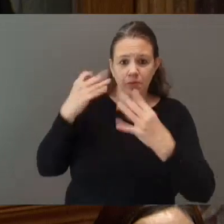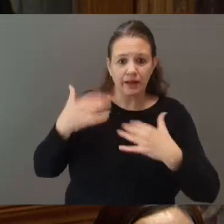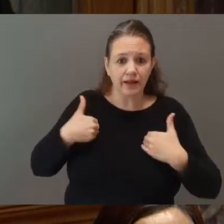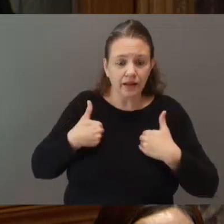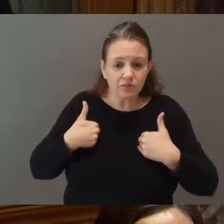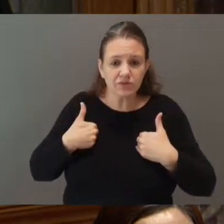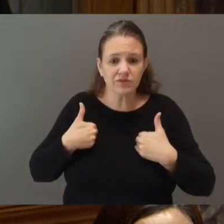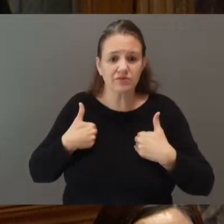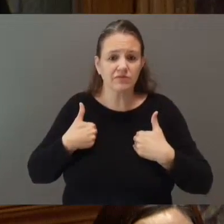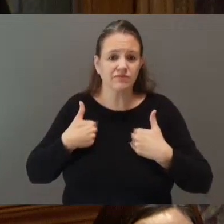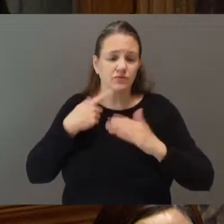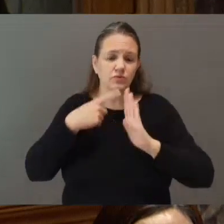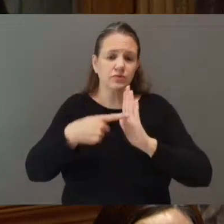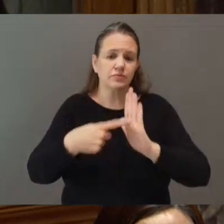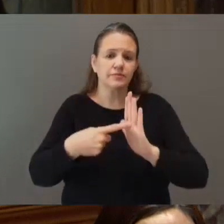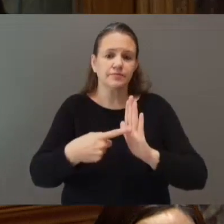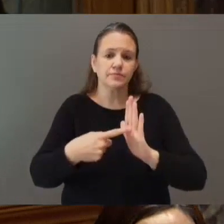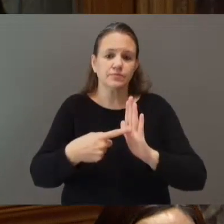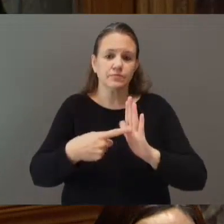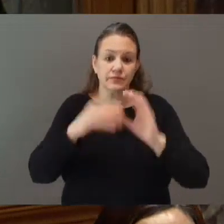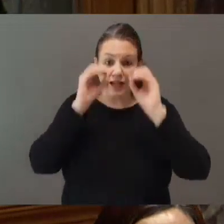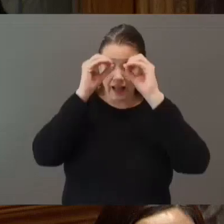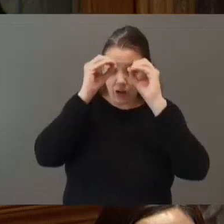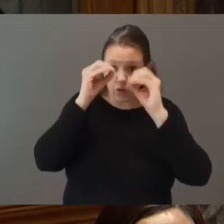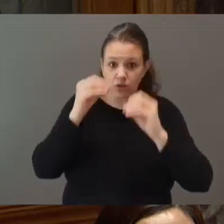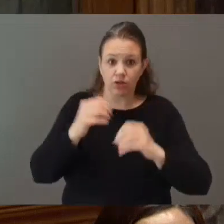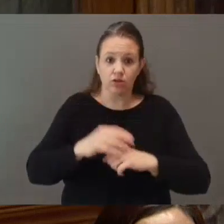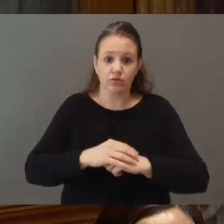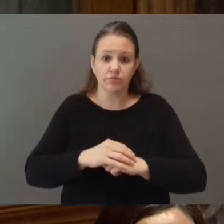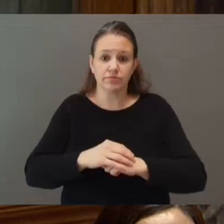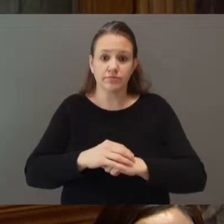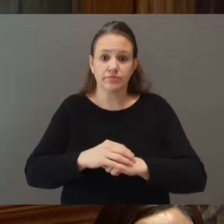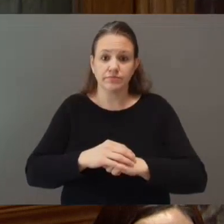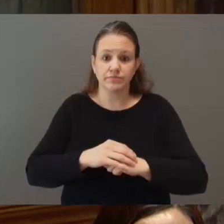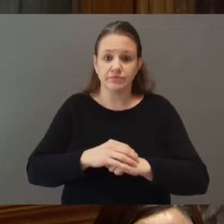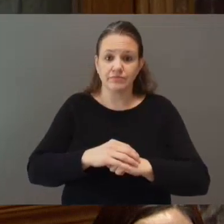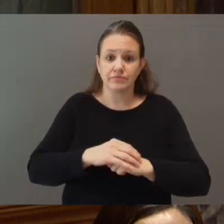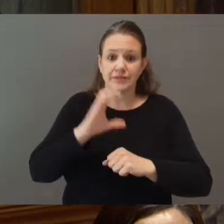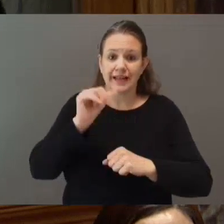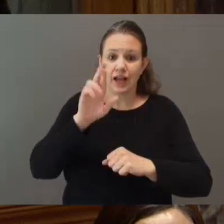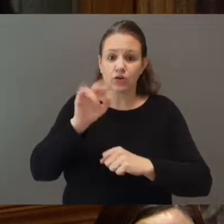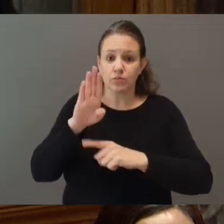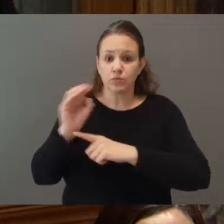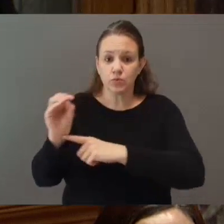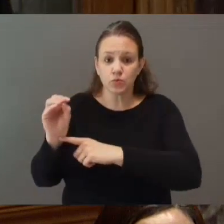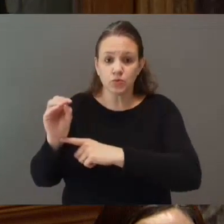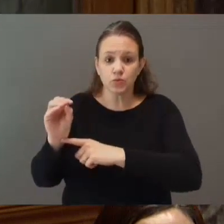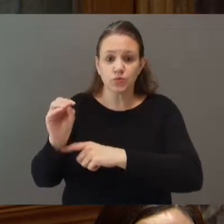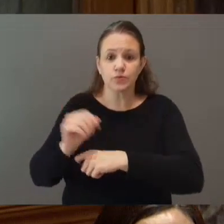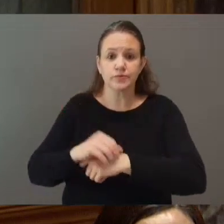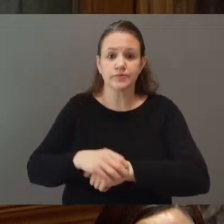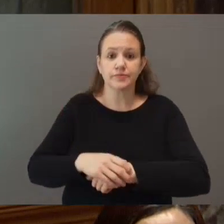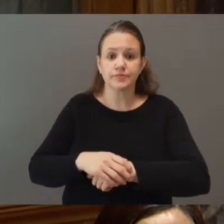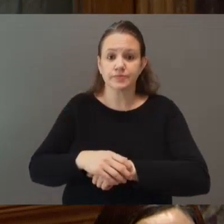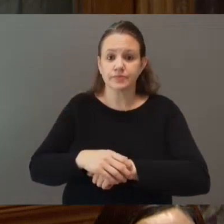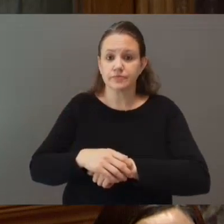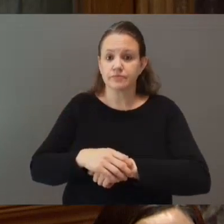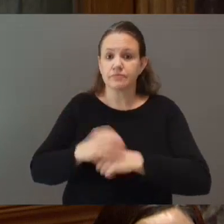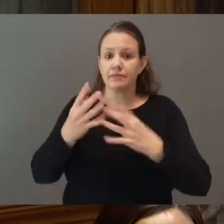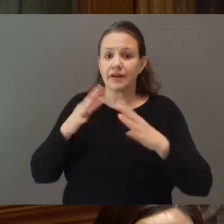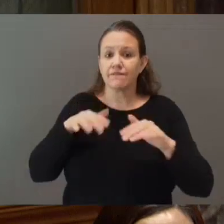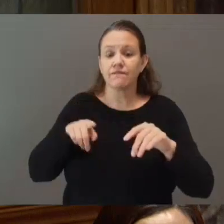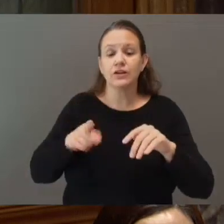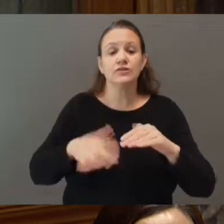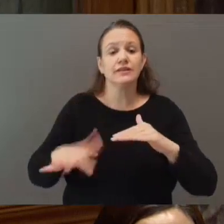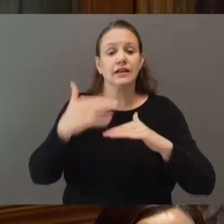They're culturally significant for many First Nations which harvest food and medicines from forests that we've stewarded for millennia, Mr. Speaker.